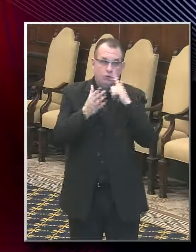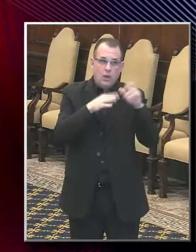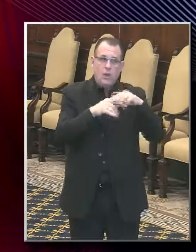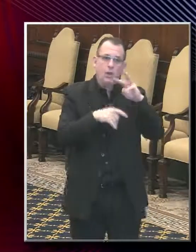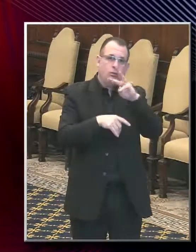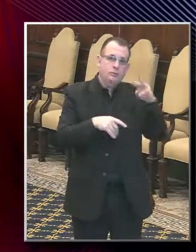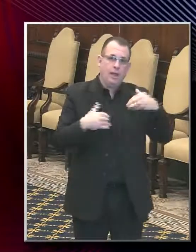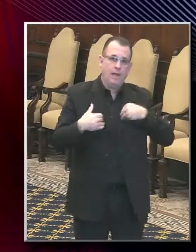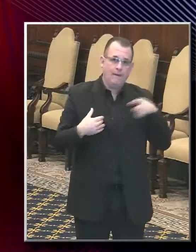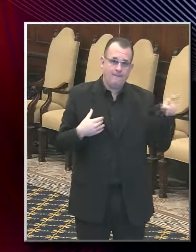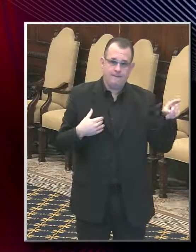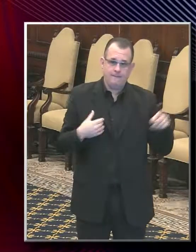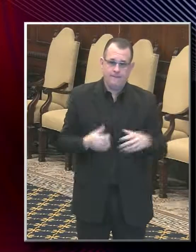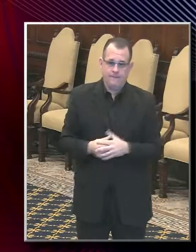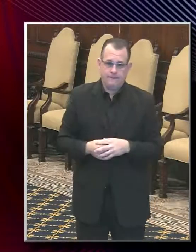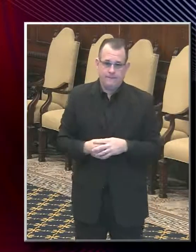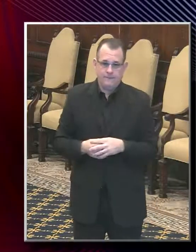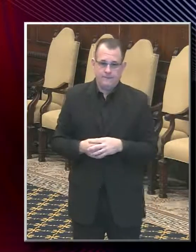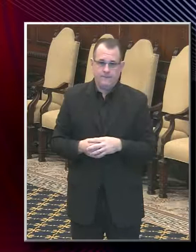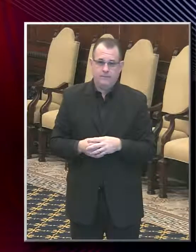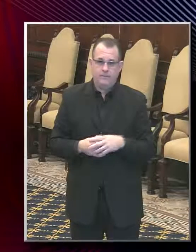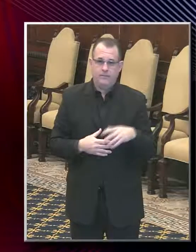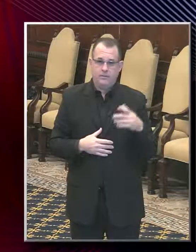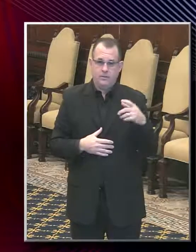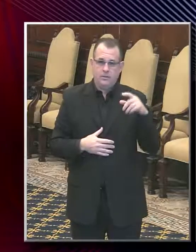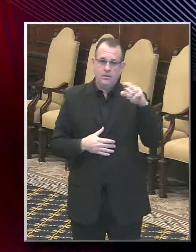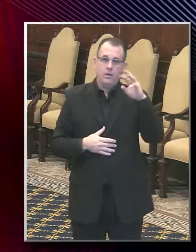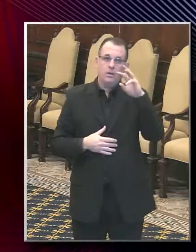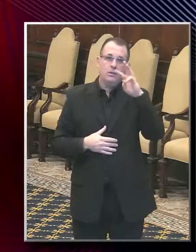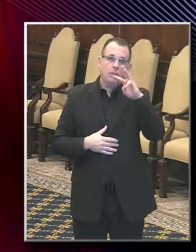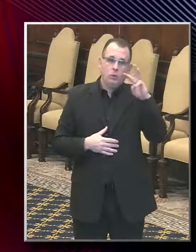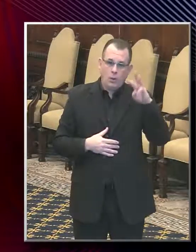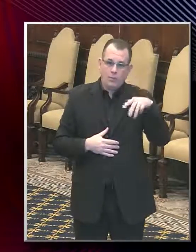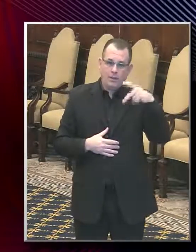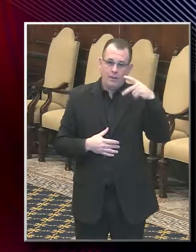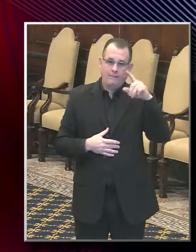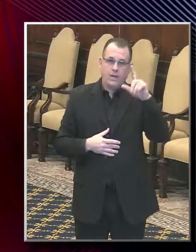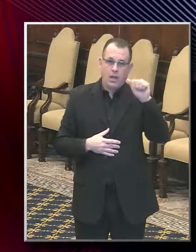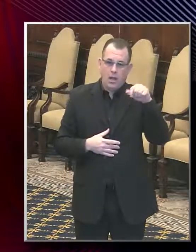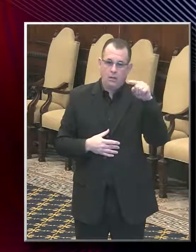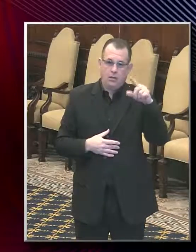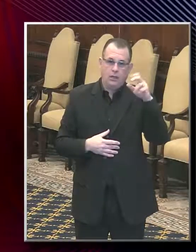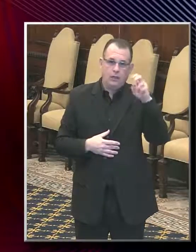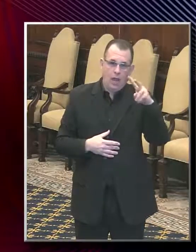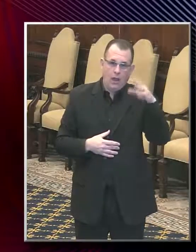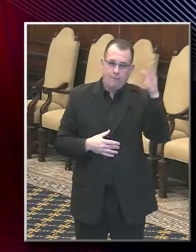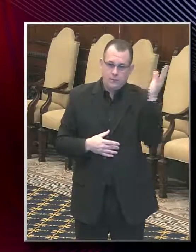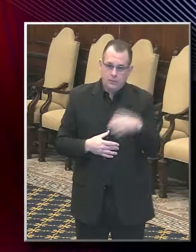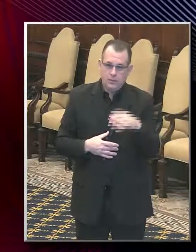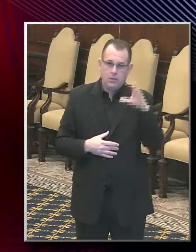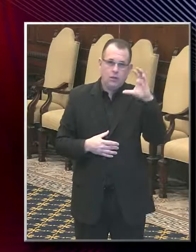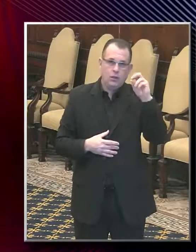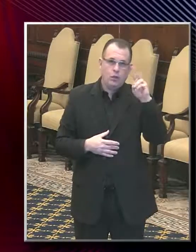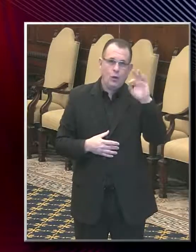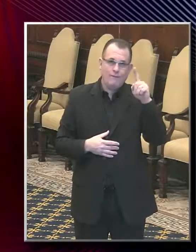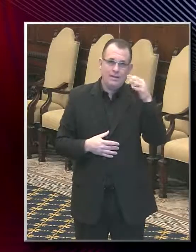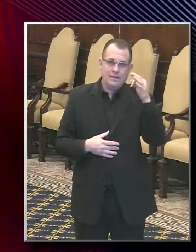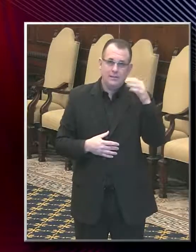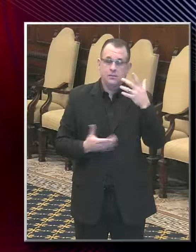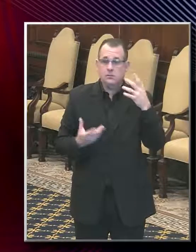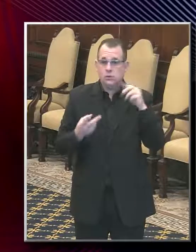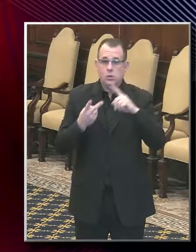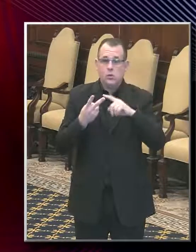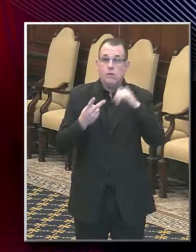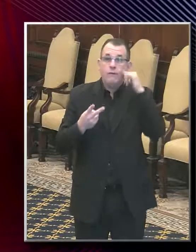you can see all the sites that have been available where you can call or go through their web link to find out exactly how to get testing at that